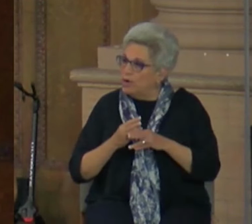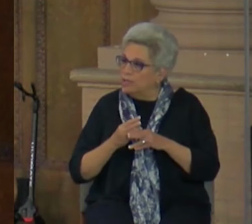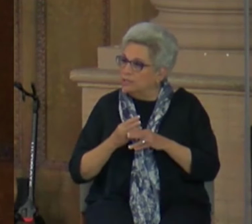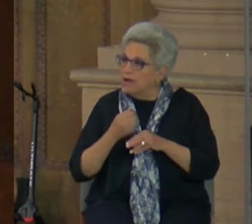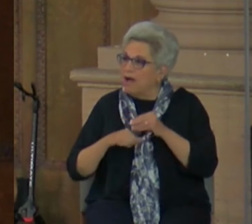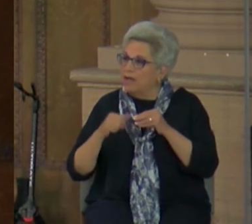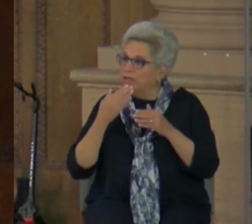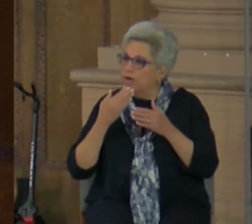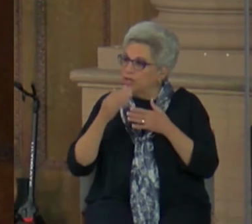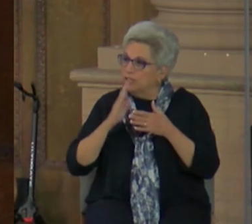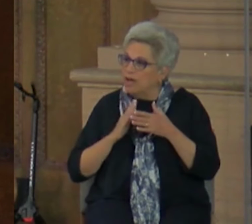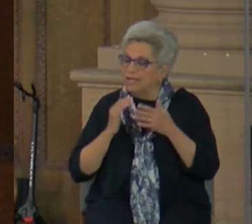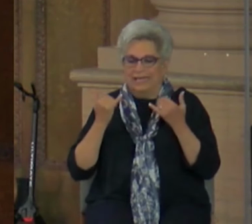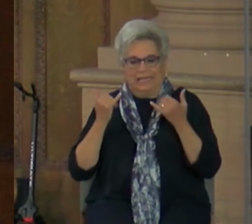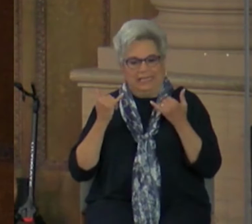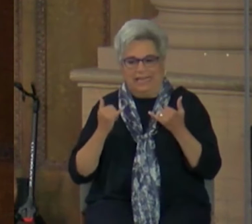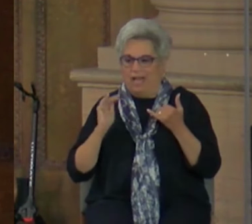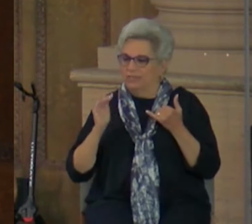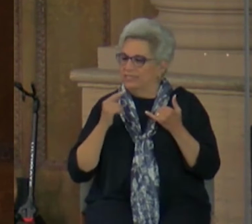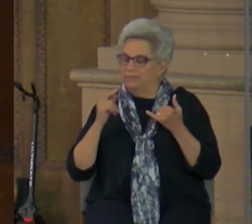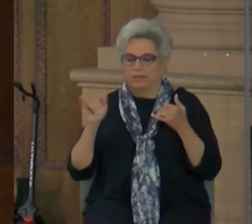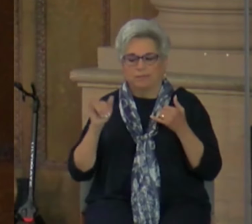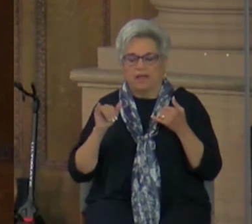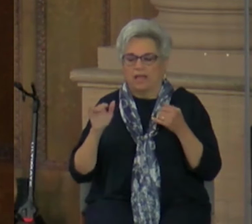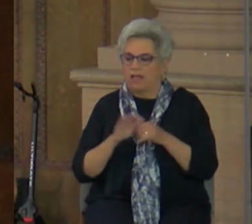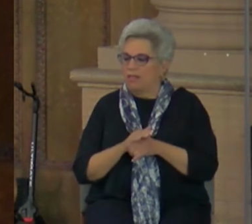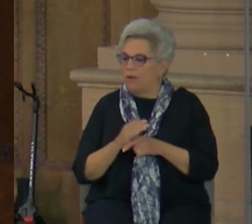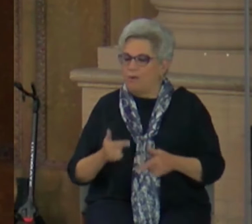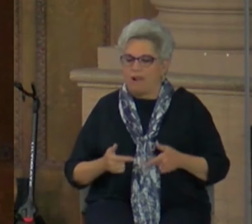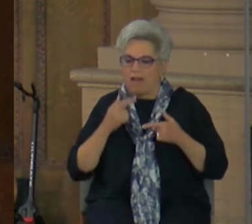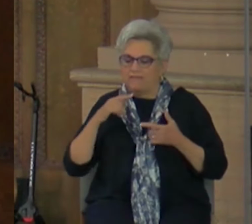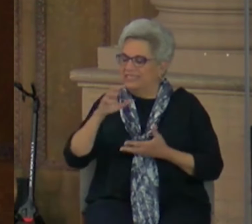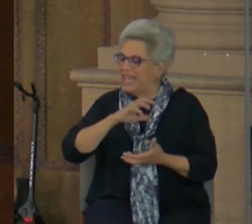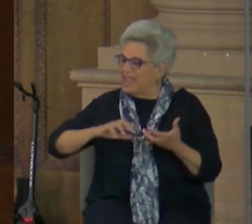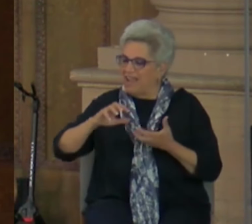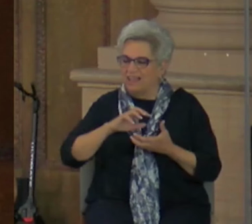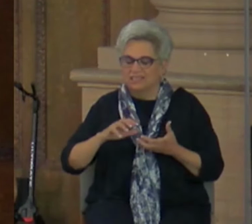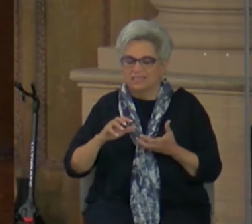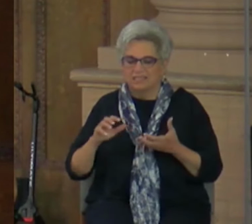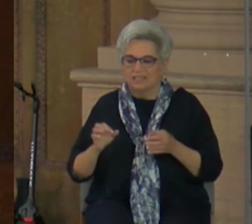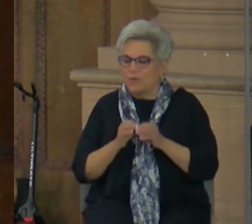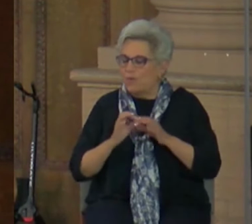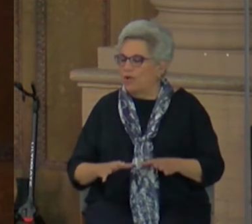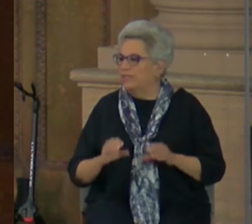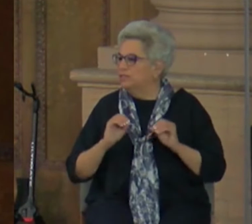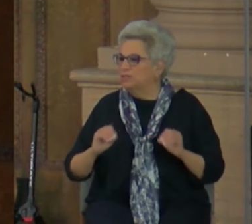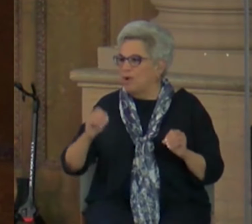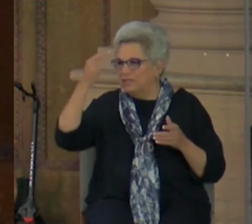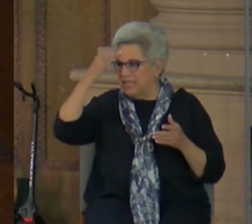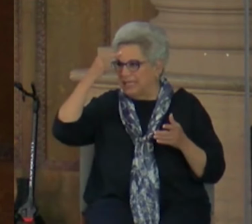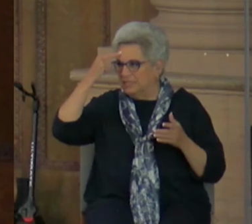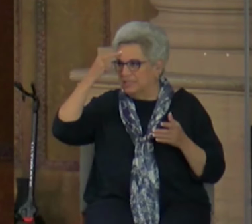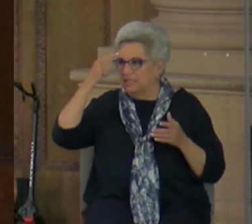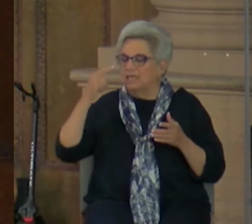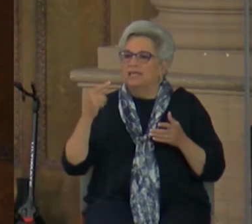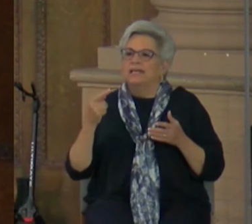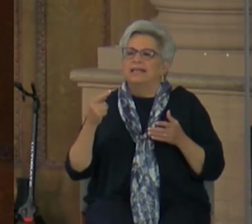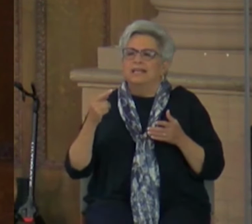seem to Job like the whole thing was chaotic and senseless. Job started to get suspicious that maybe God was running his universe